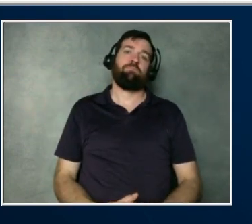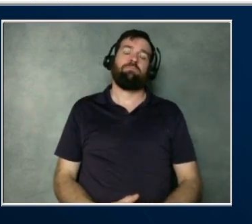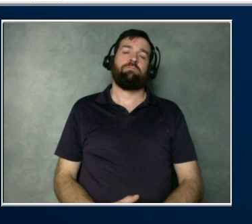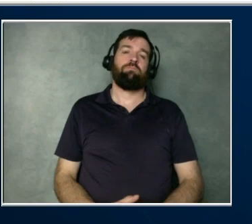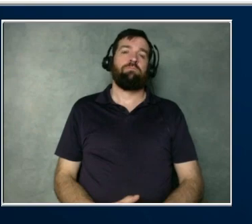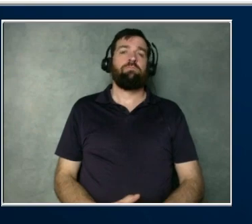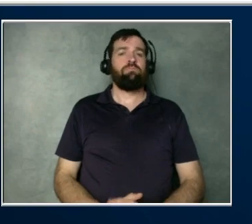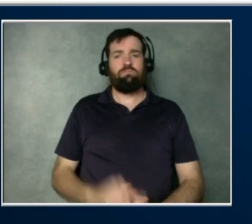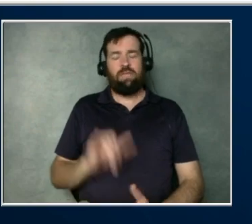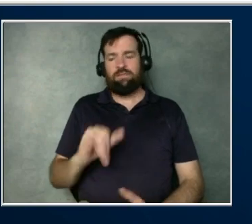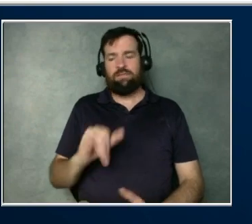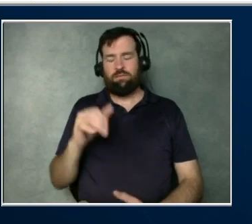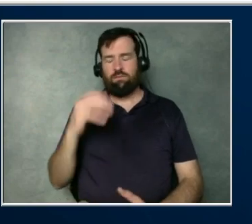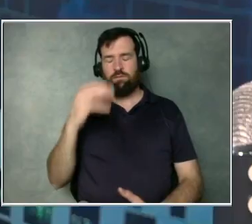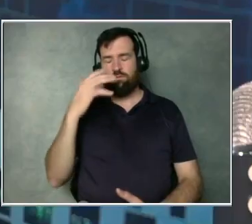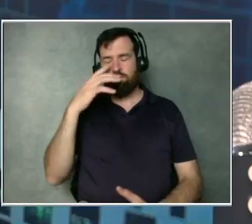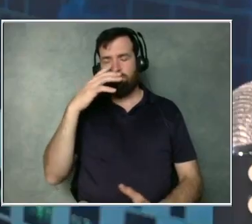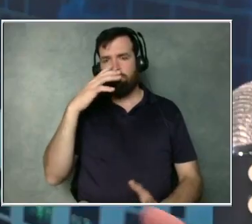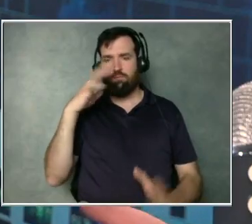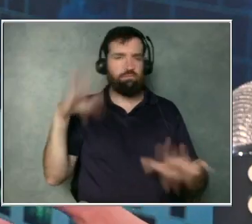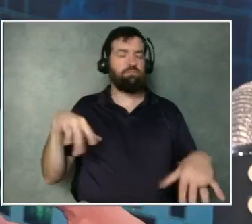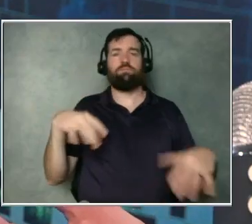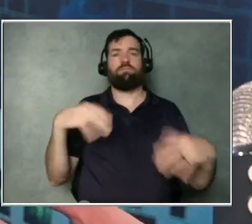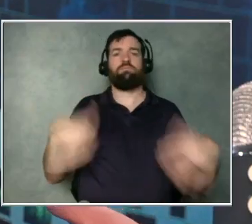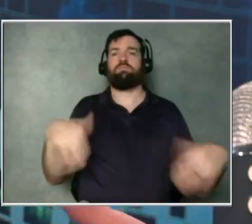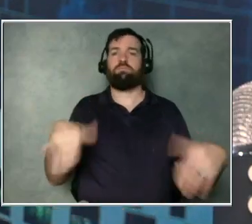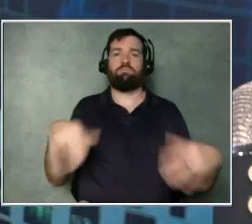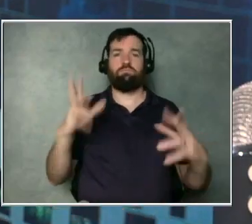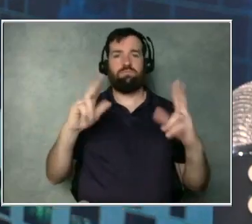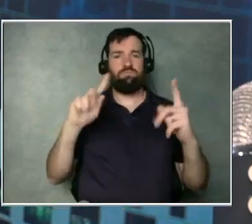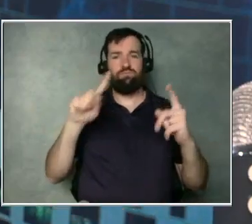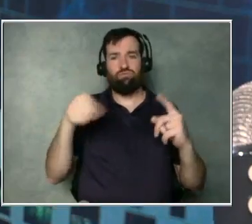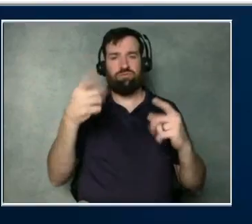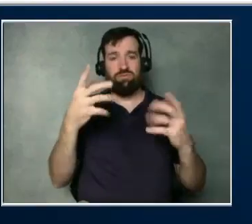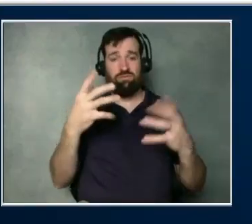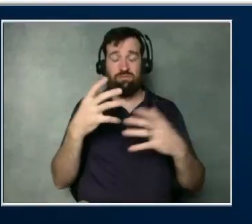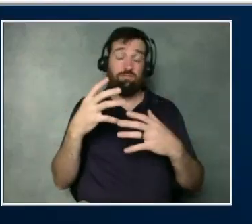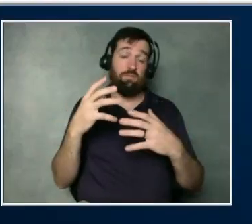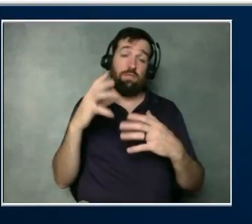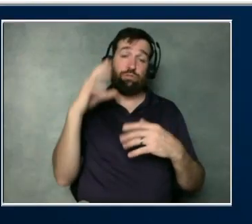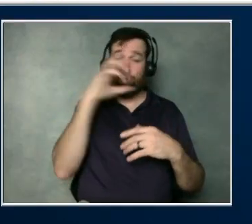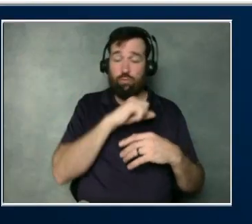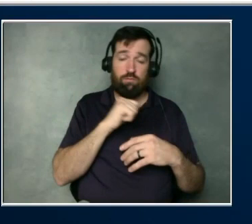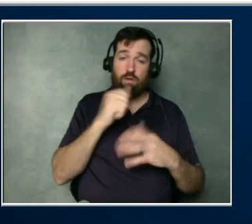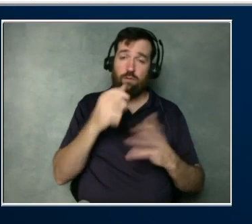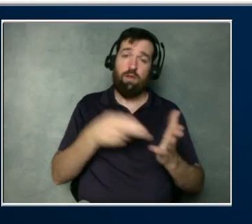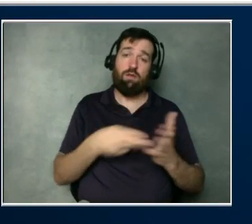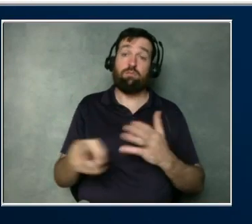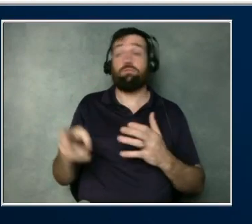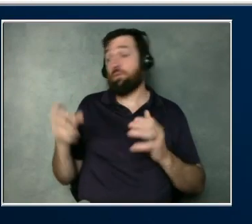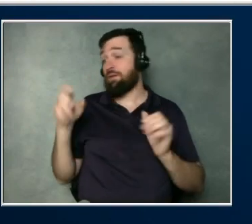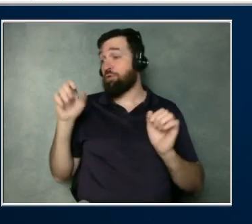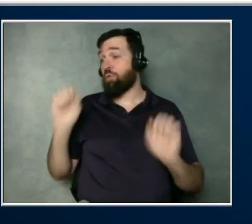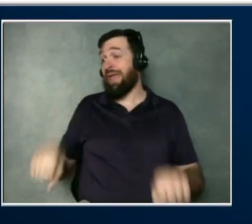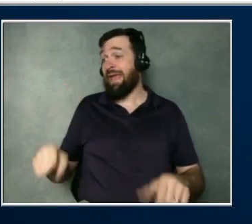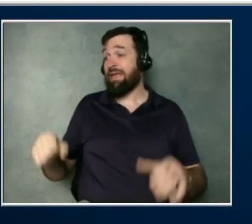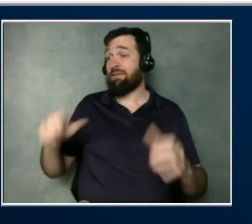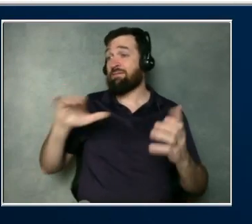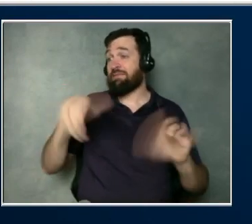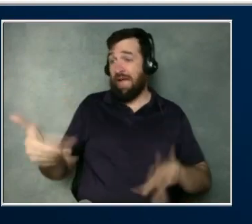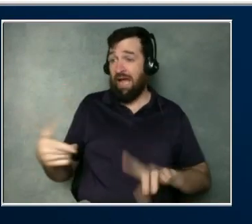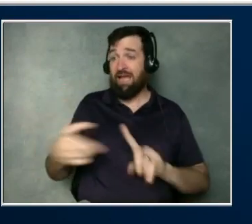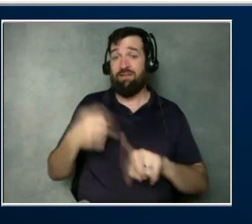stunning thought. And if people would just assume that we're being honest, then it turns out you can die of ignorance.